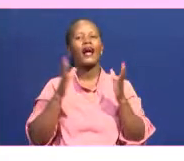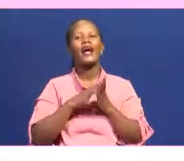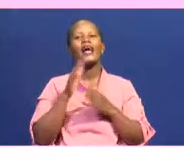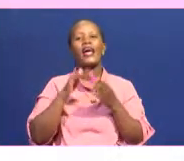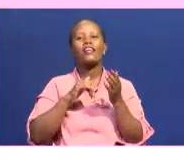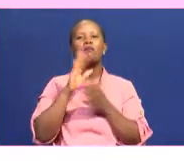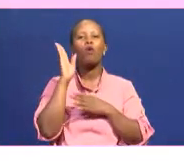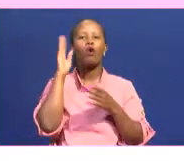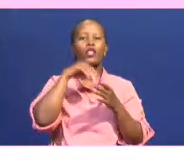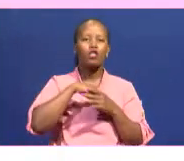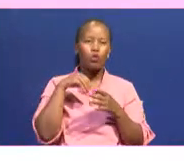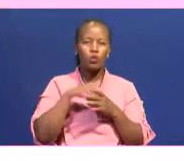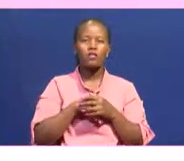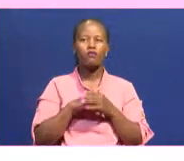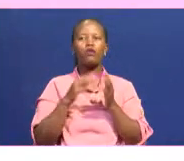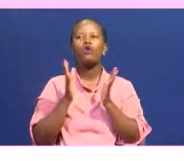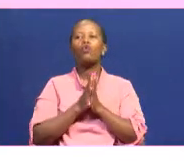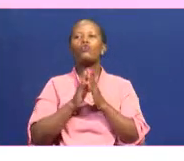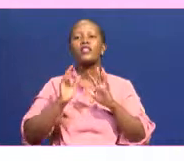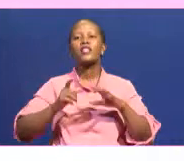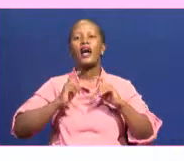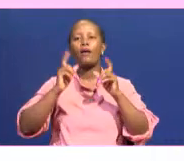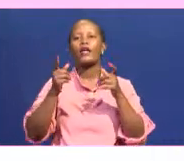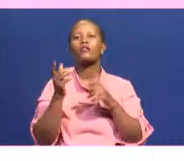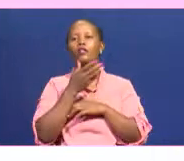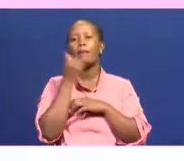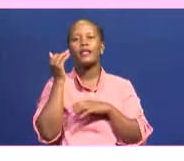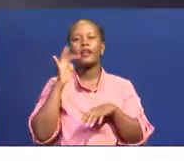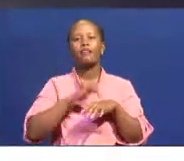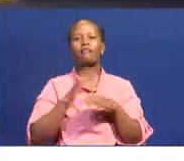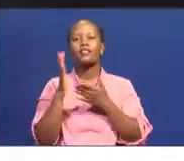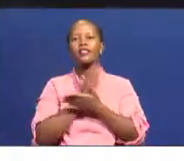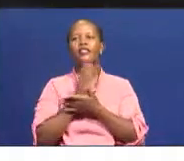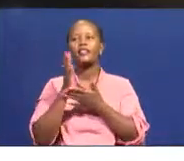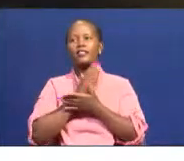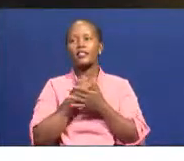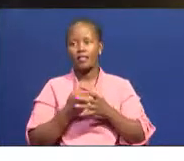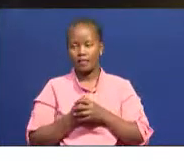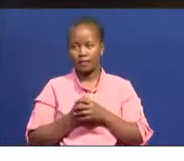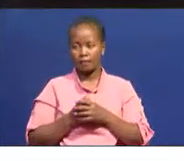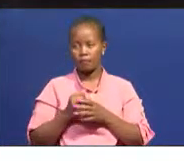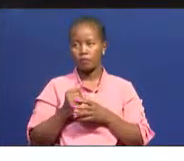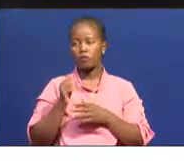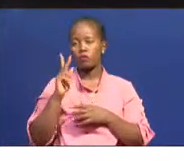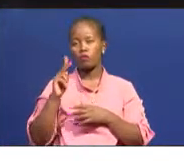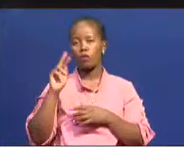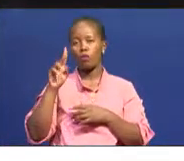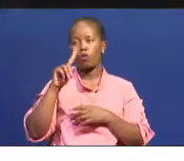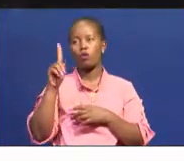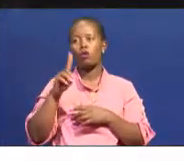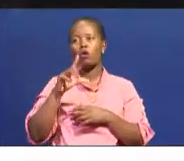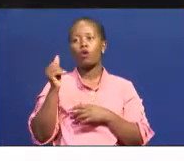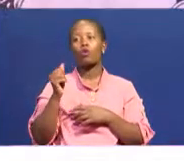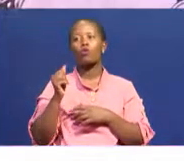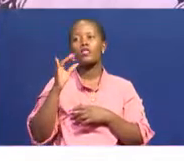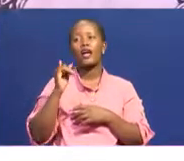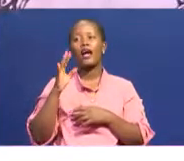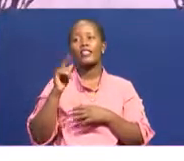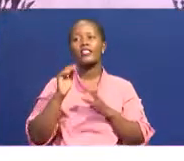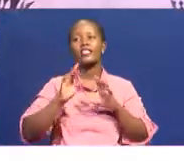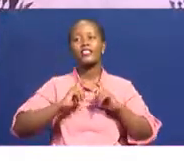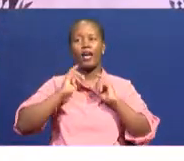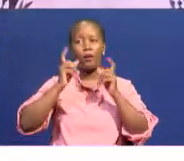ICT will have better, ICT Awards will have better impact in the sector. The KUSA ICT Awards is expected to provide a platform